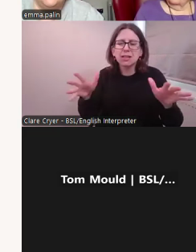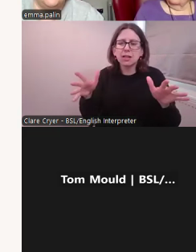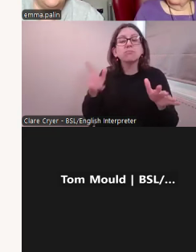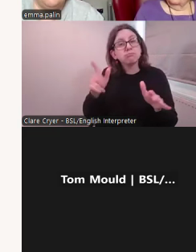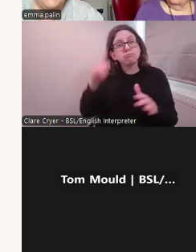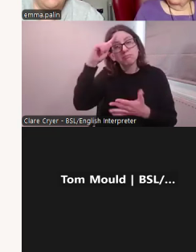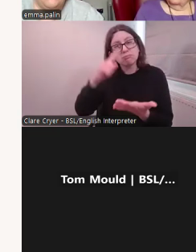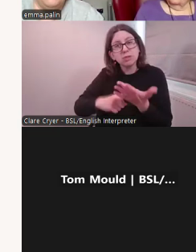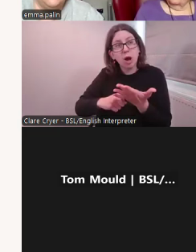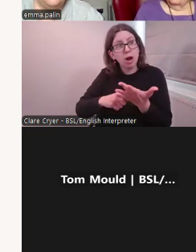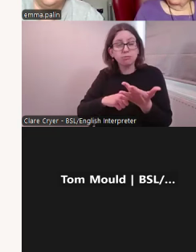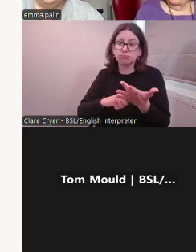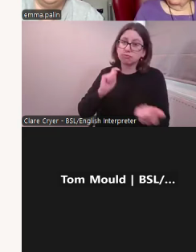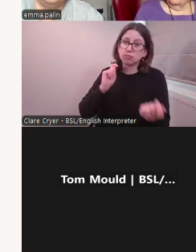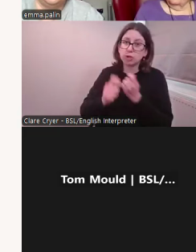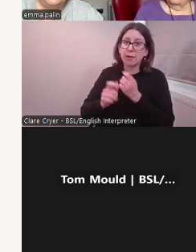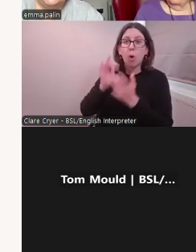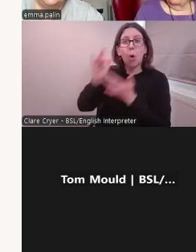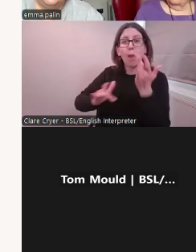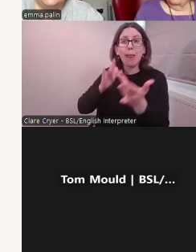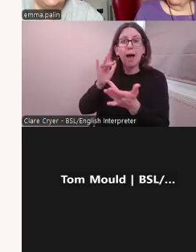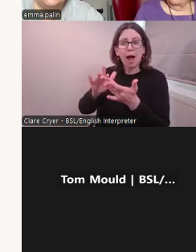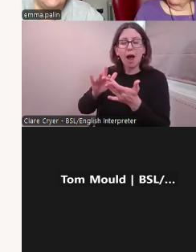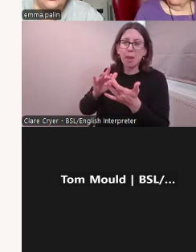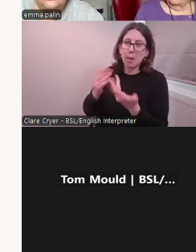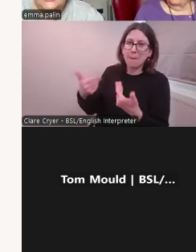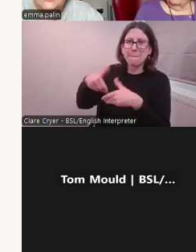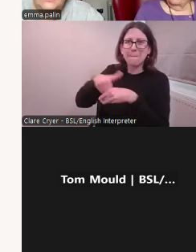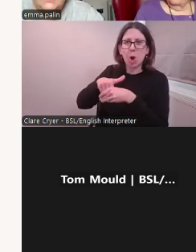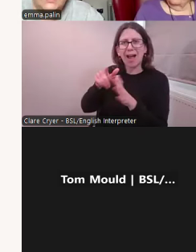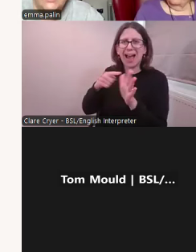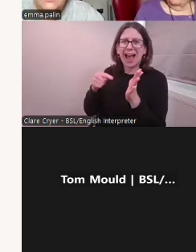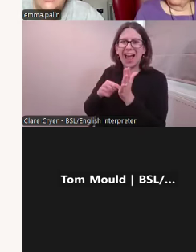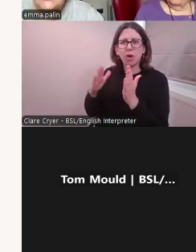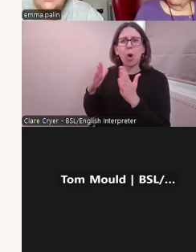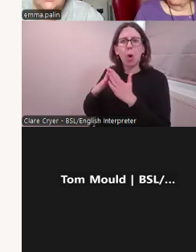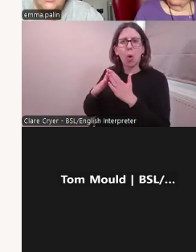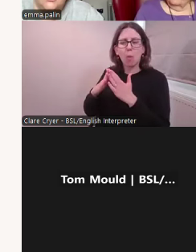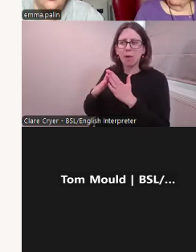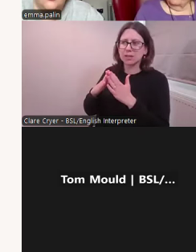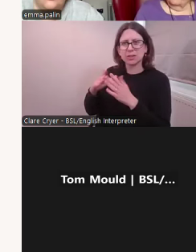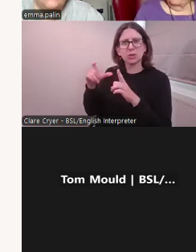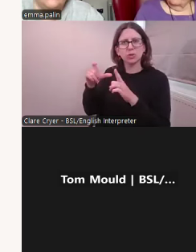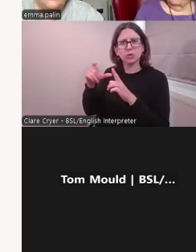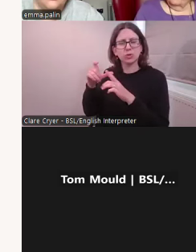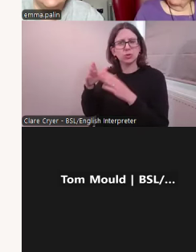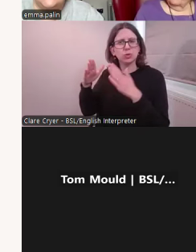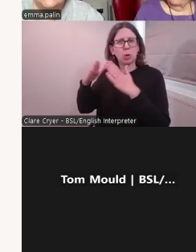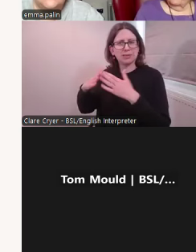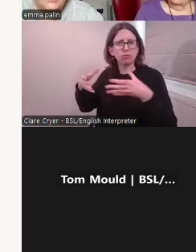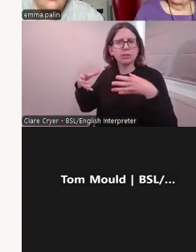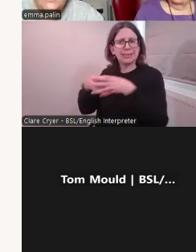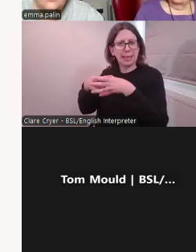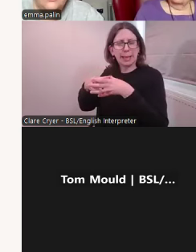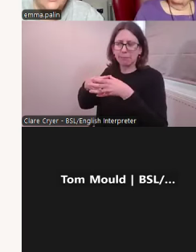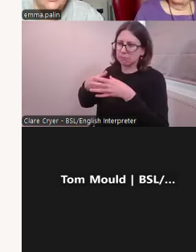online. Our Belong at Home domiciliary team supported people in the community with art